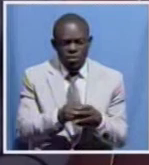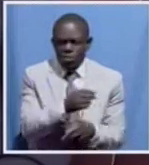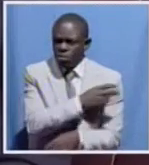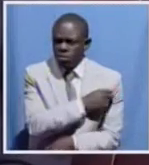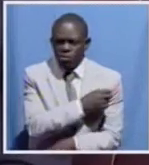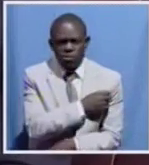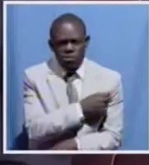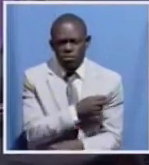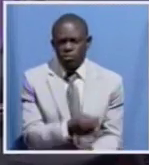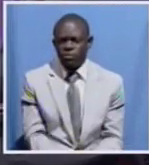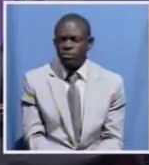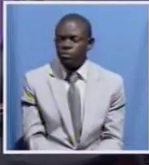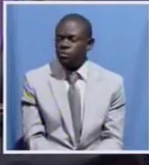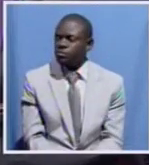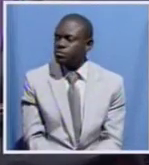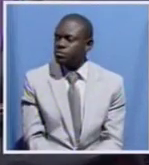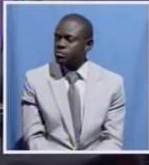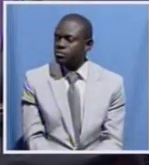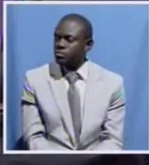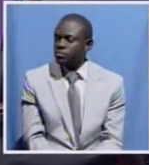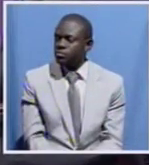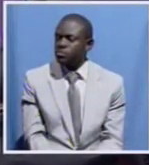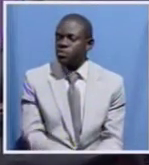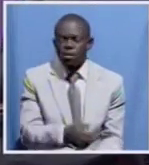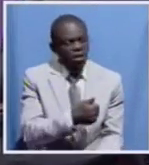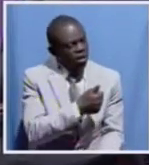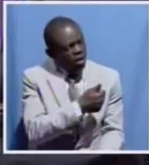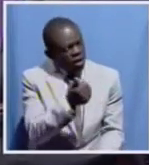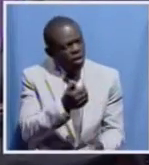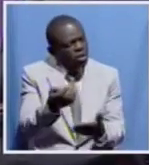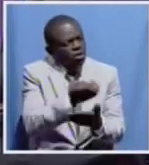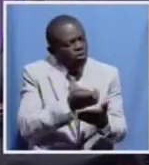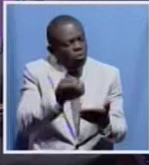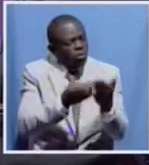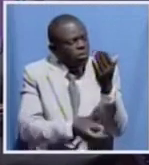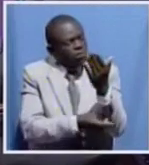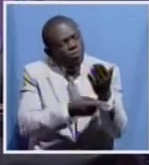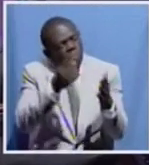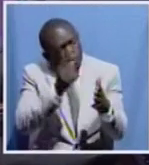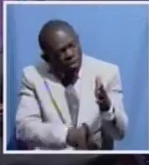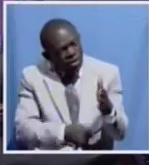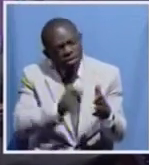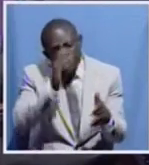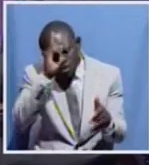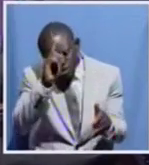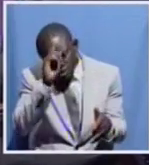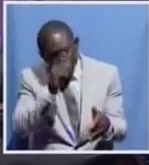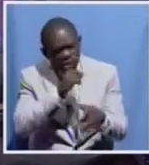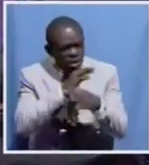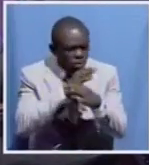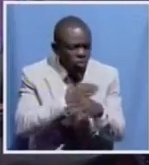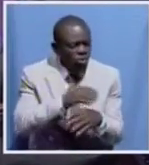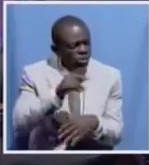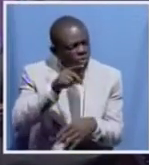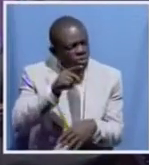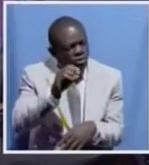on national resources. Let's look at other economic development highlights in the countries that you're representing. I know you represent quite a number of them. Austria is just one of them. Poland is